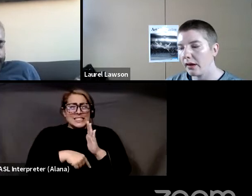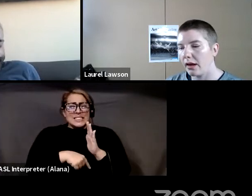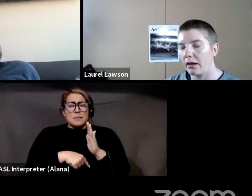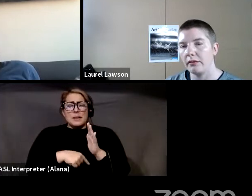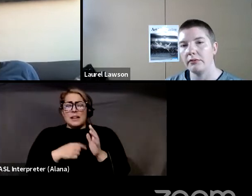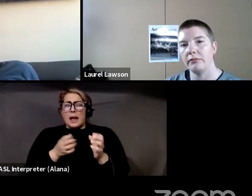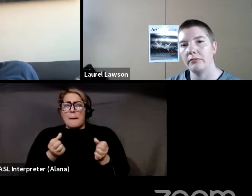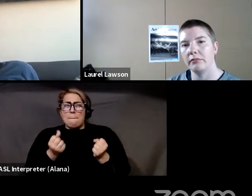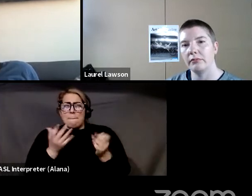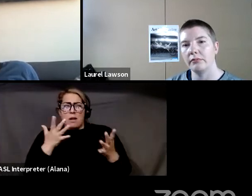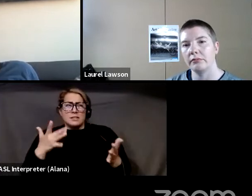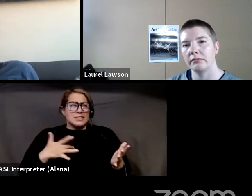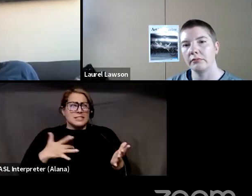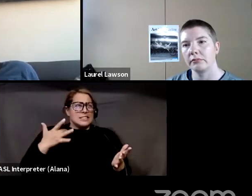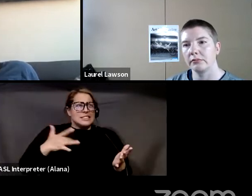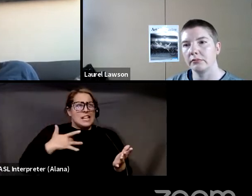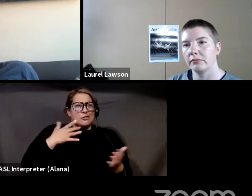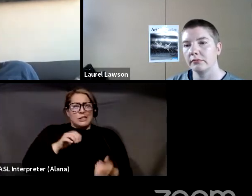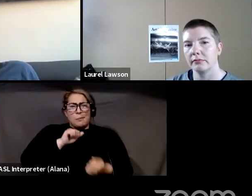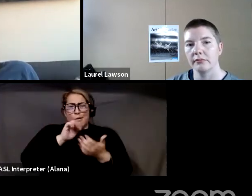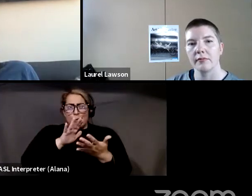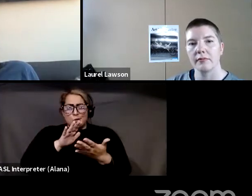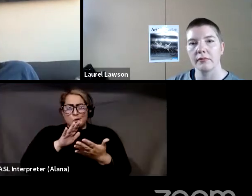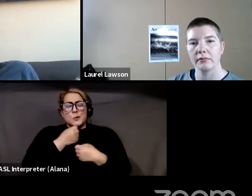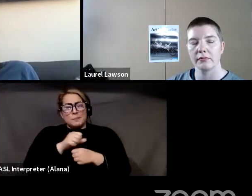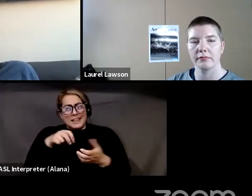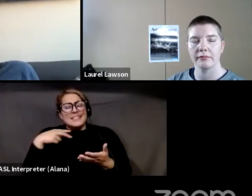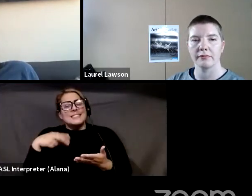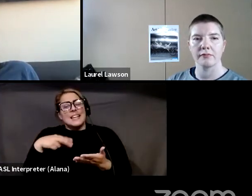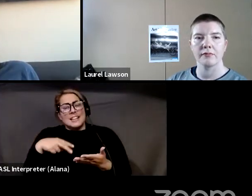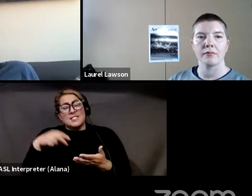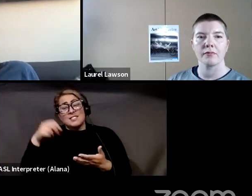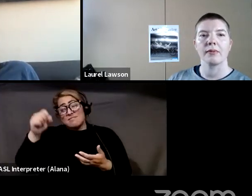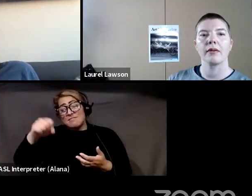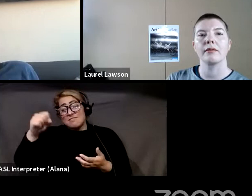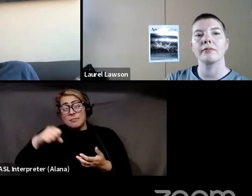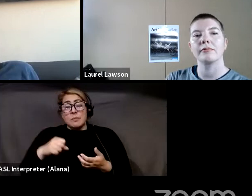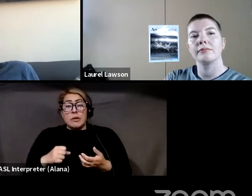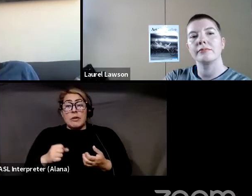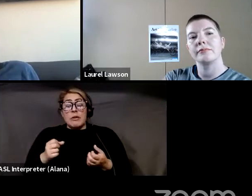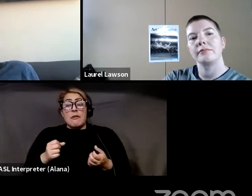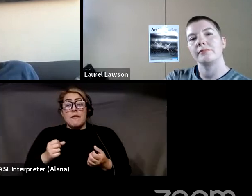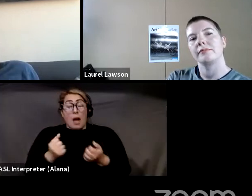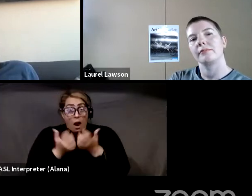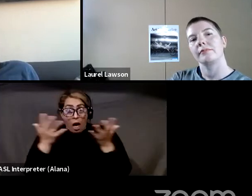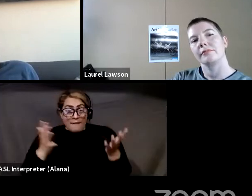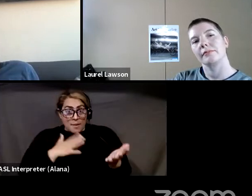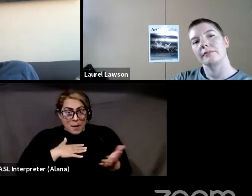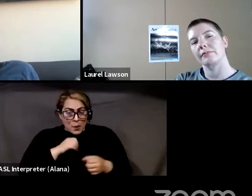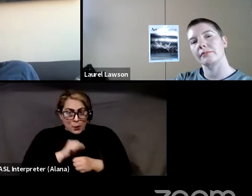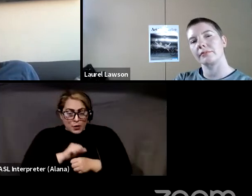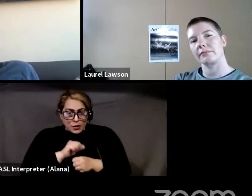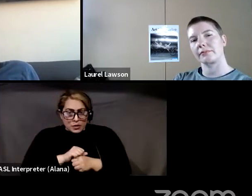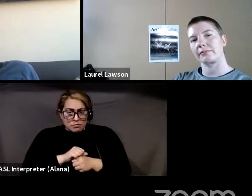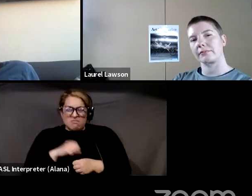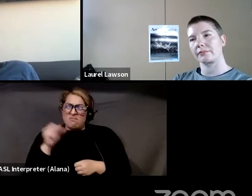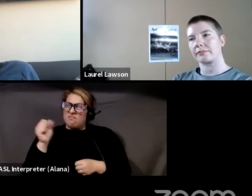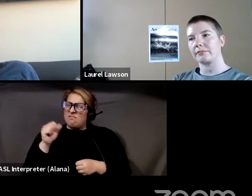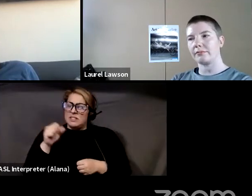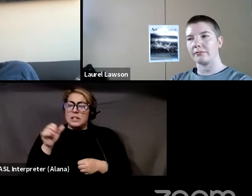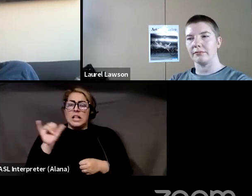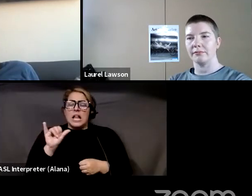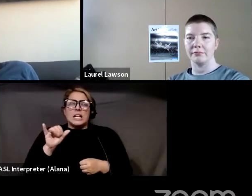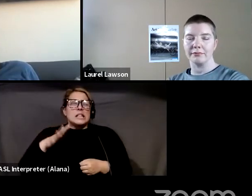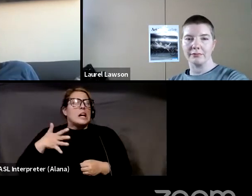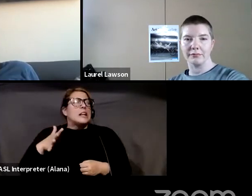multi-sensorial approach to making dance. And a lot of my work, yeah, like kind